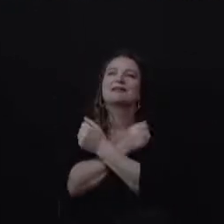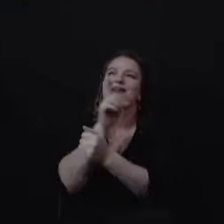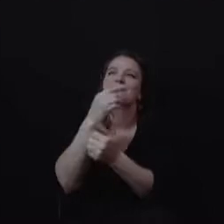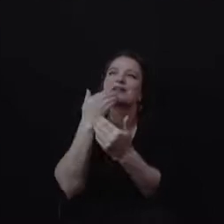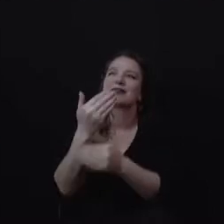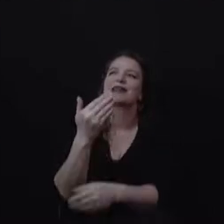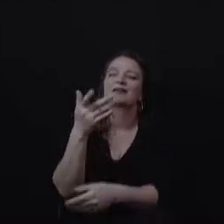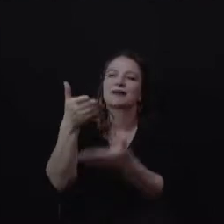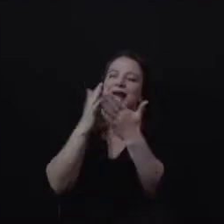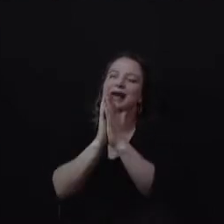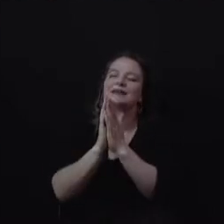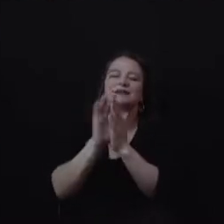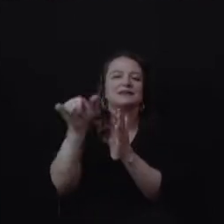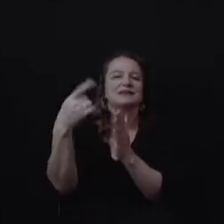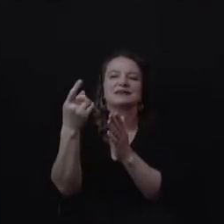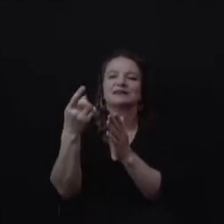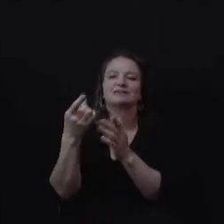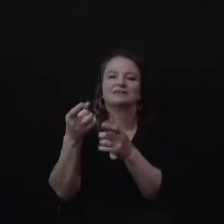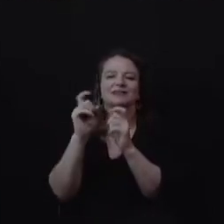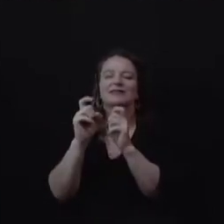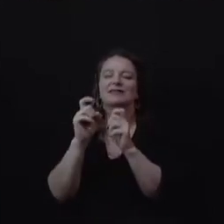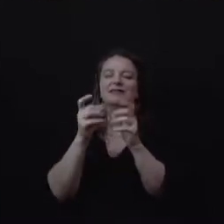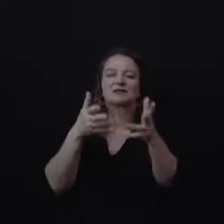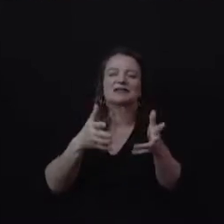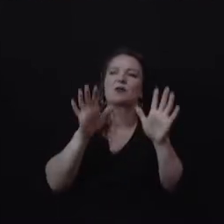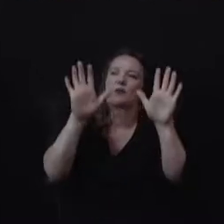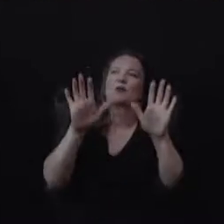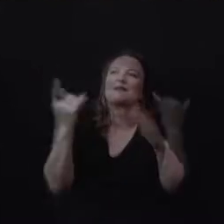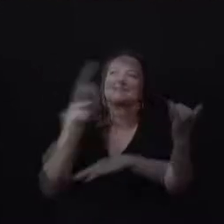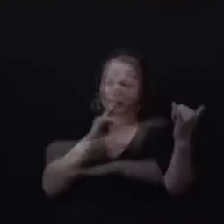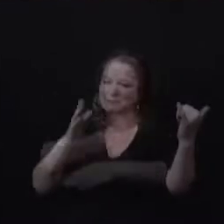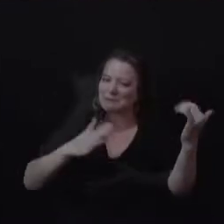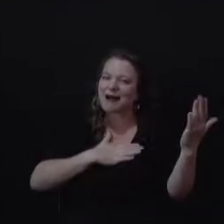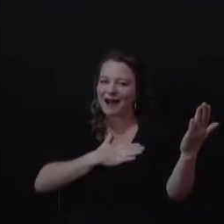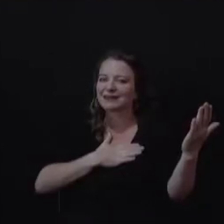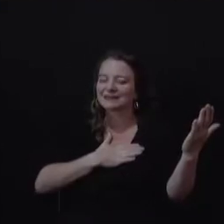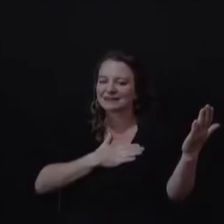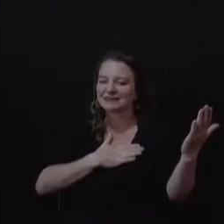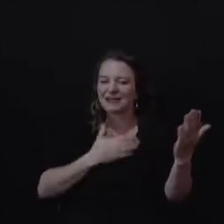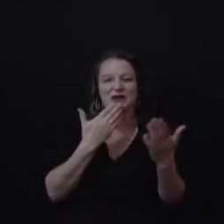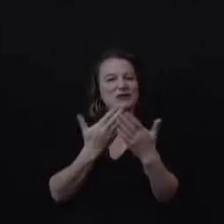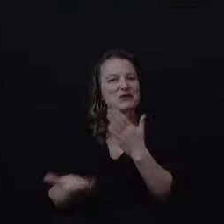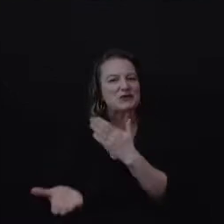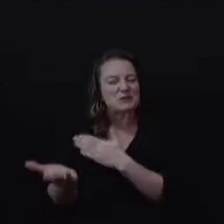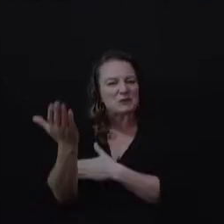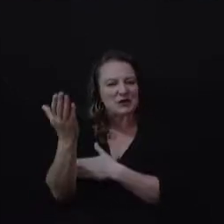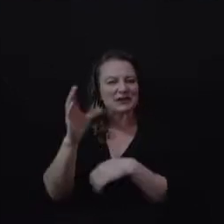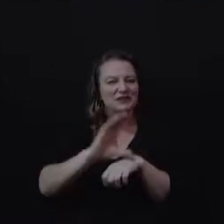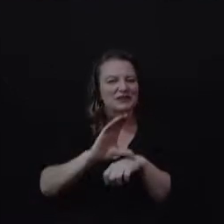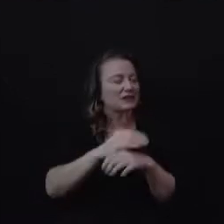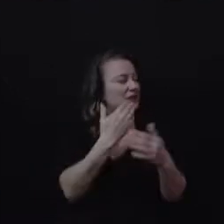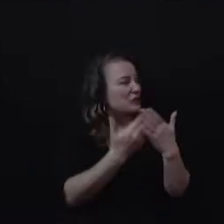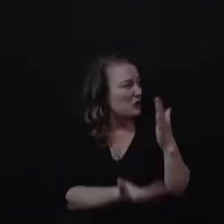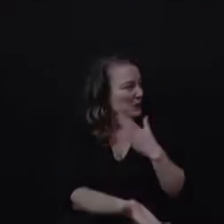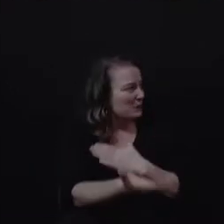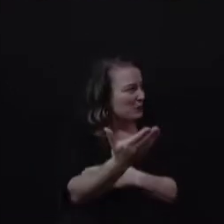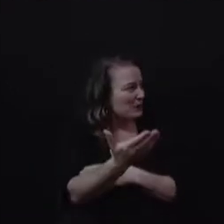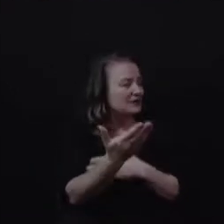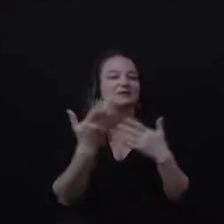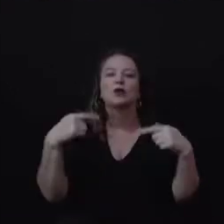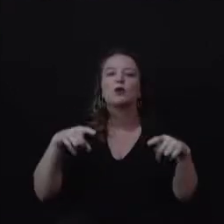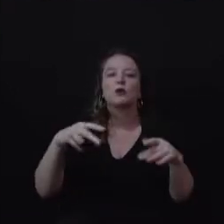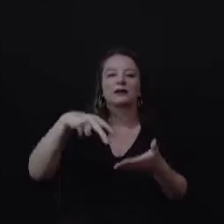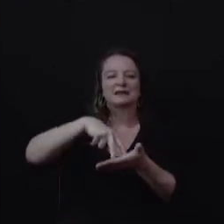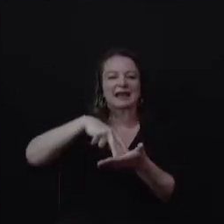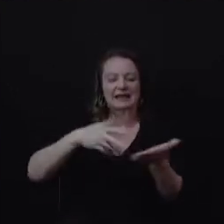you just to give us the rest of a wonderful day. Amen. Good morning, church. As we are standing both